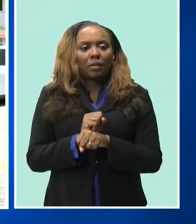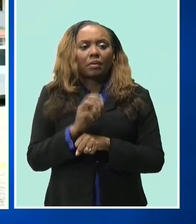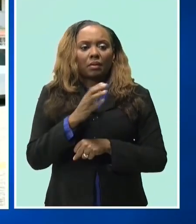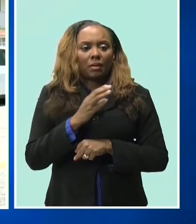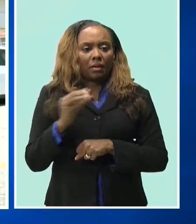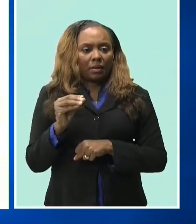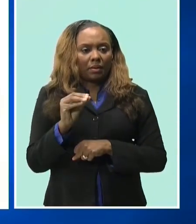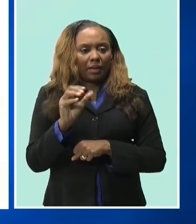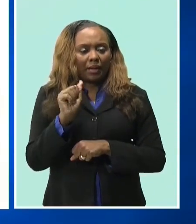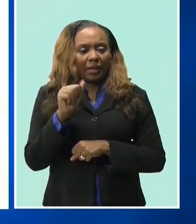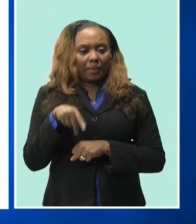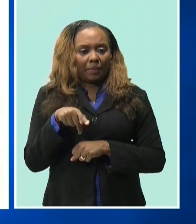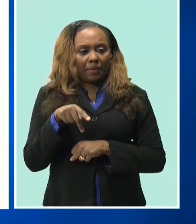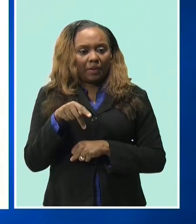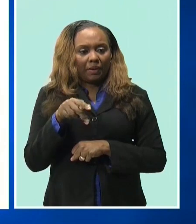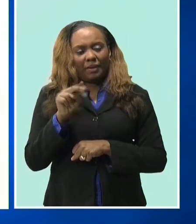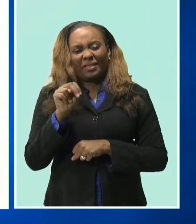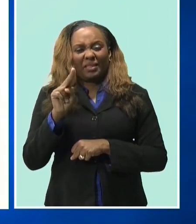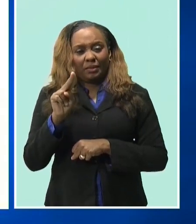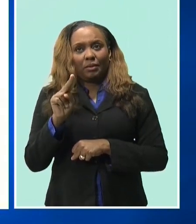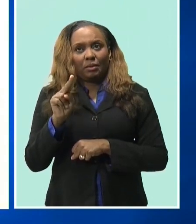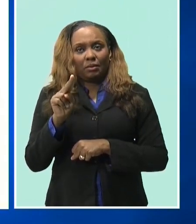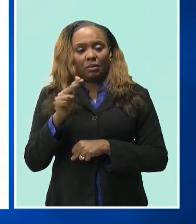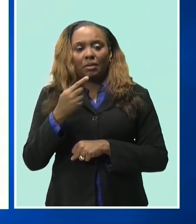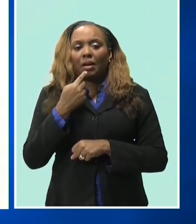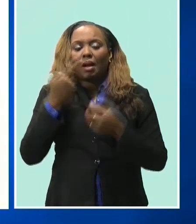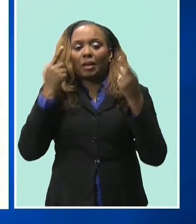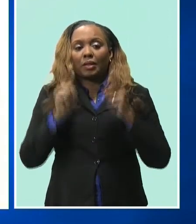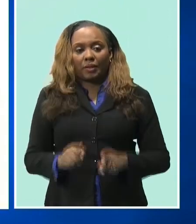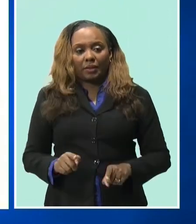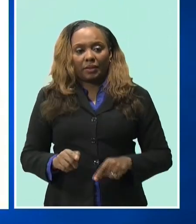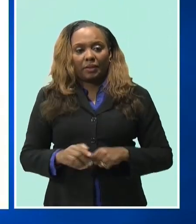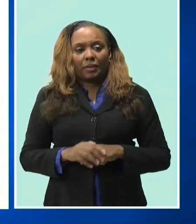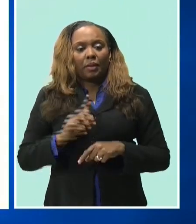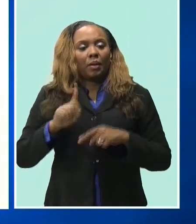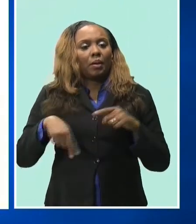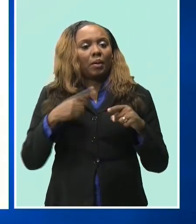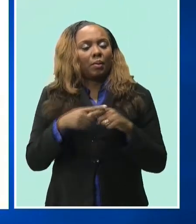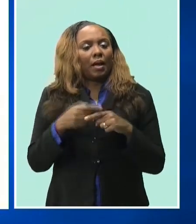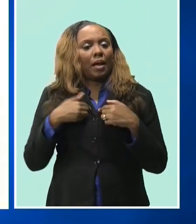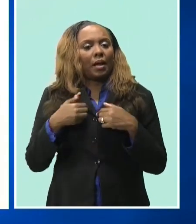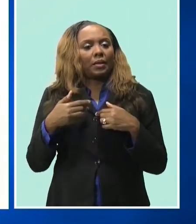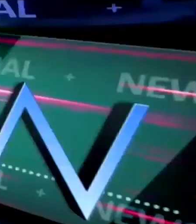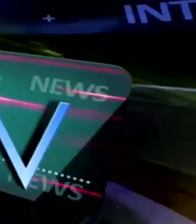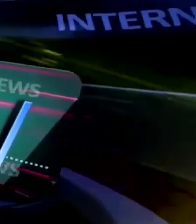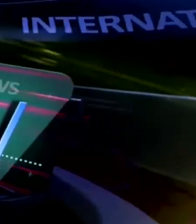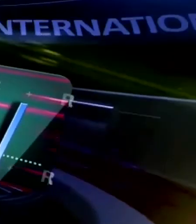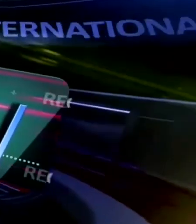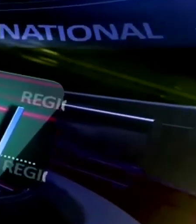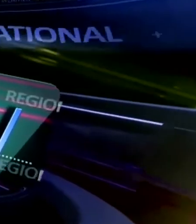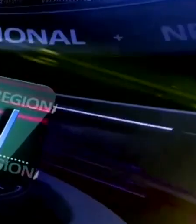by APNU-AFC campaign co-chair Joseph Harmon during a media conference.